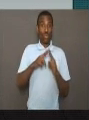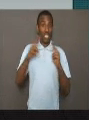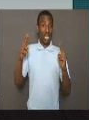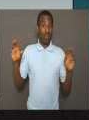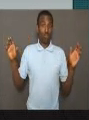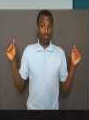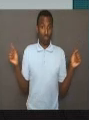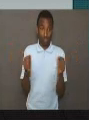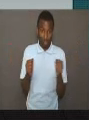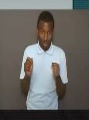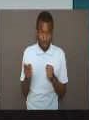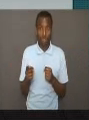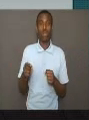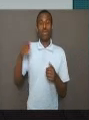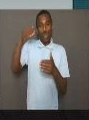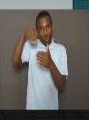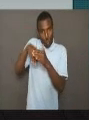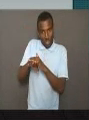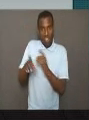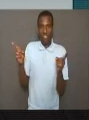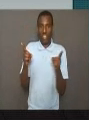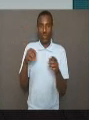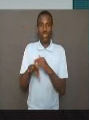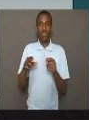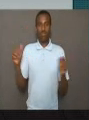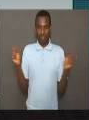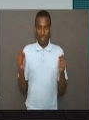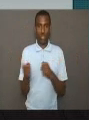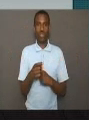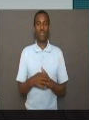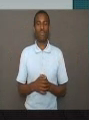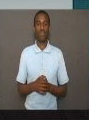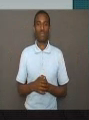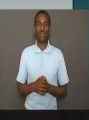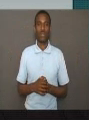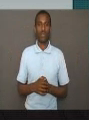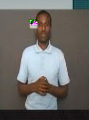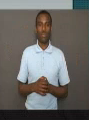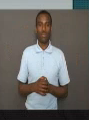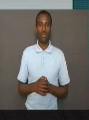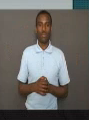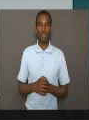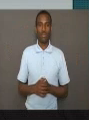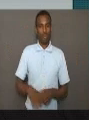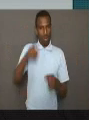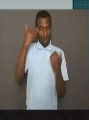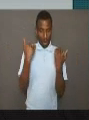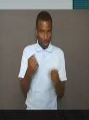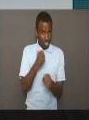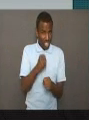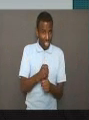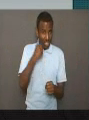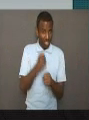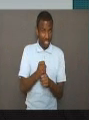the inside of the refrigerator. Work is then done